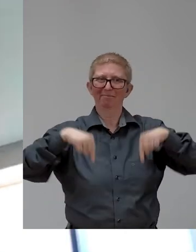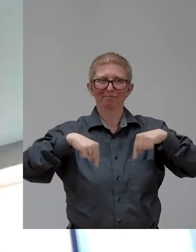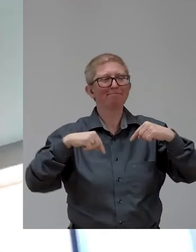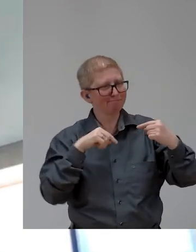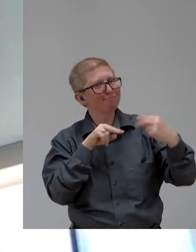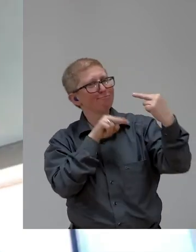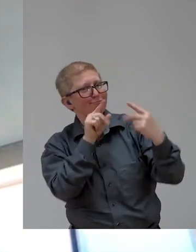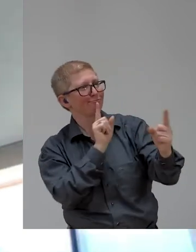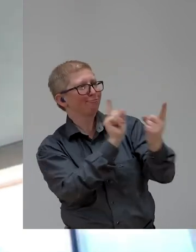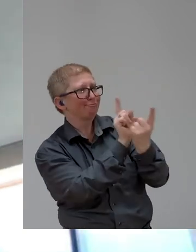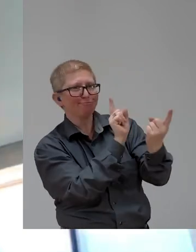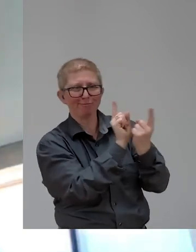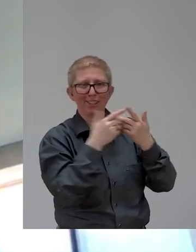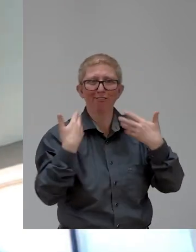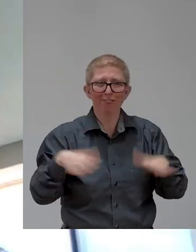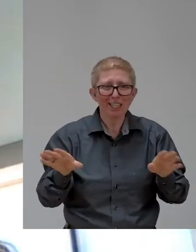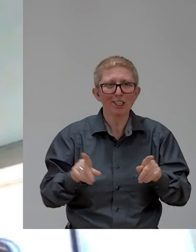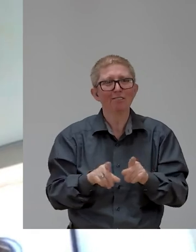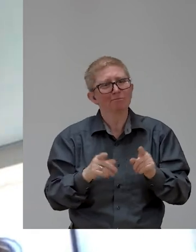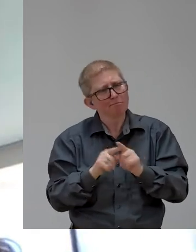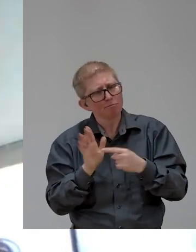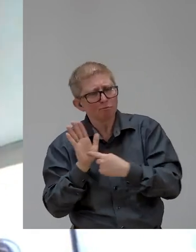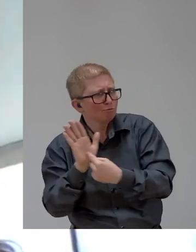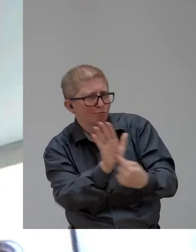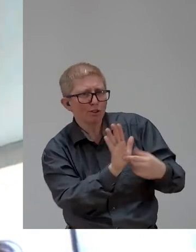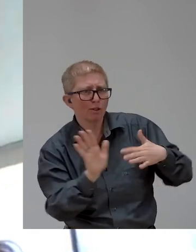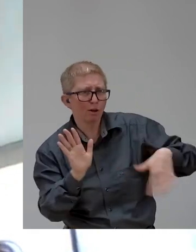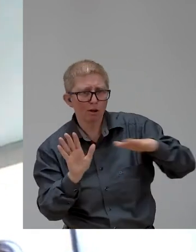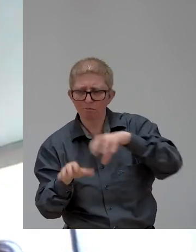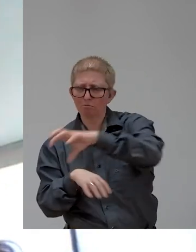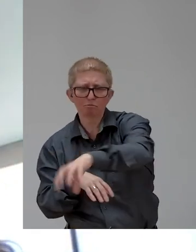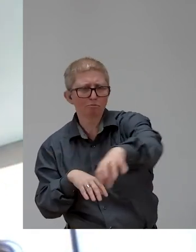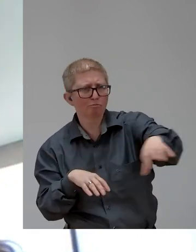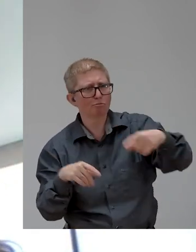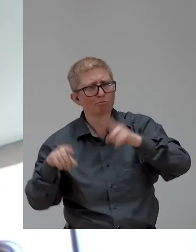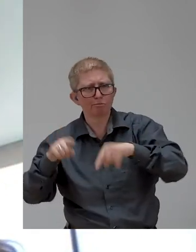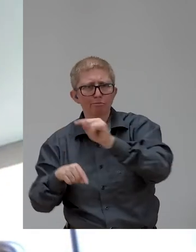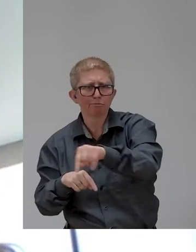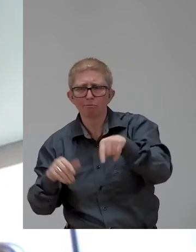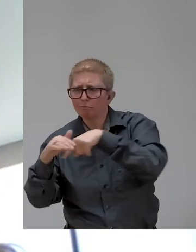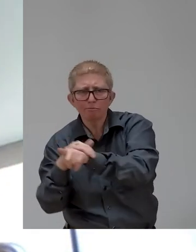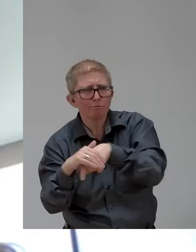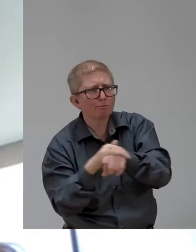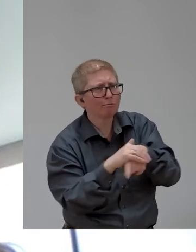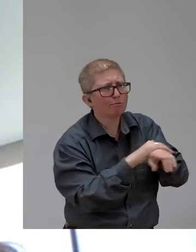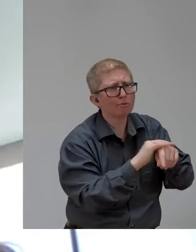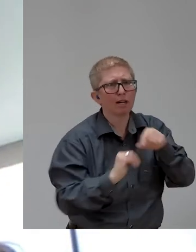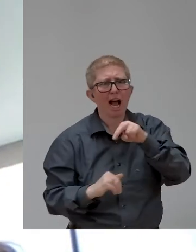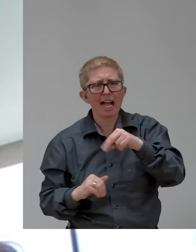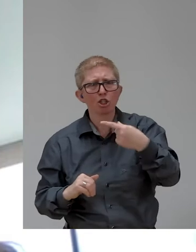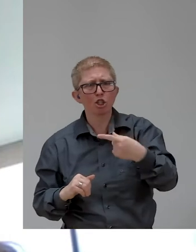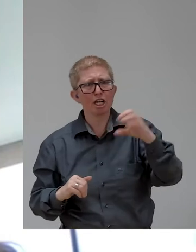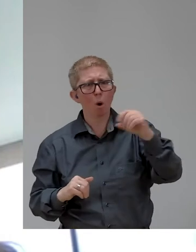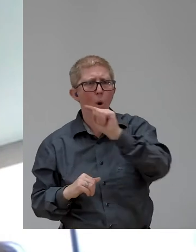introduced them to local associations, and this is how it all began. And it's from a funder's side, it's very interesting, but